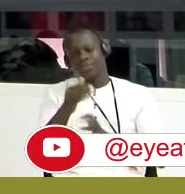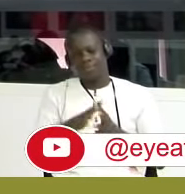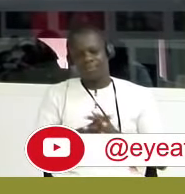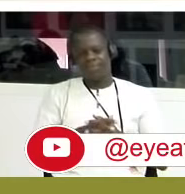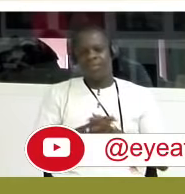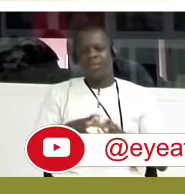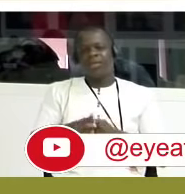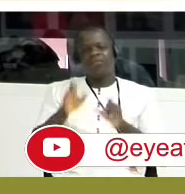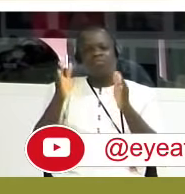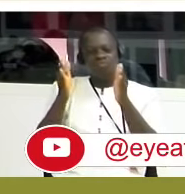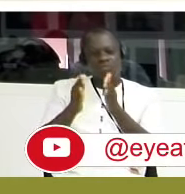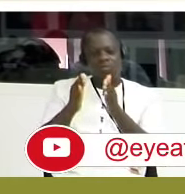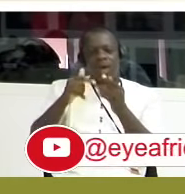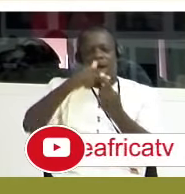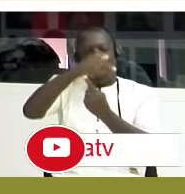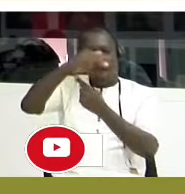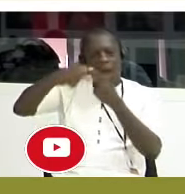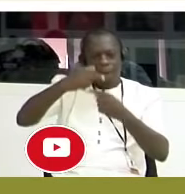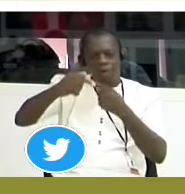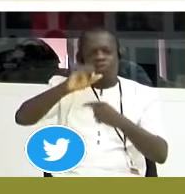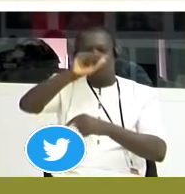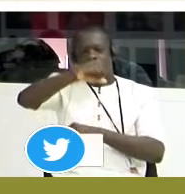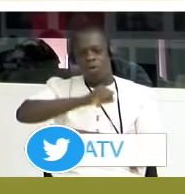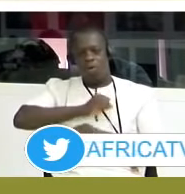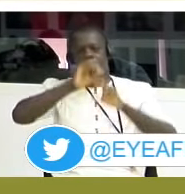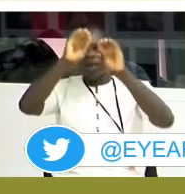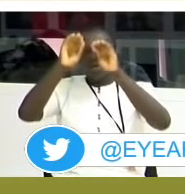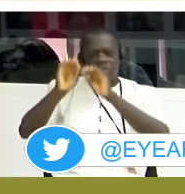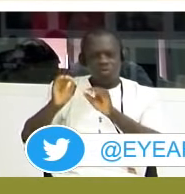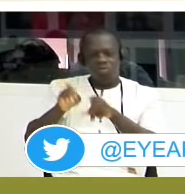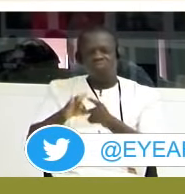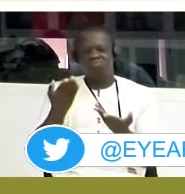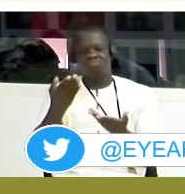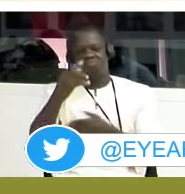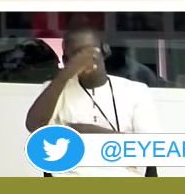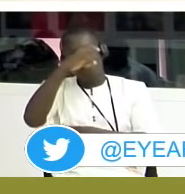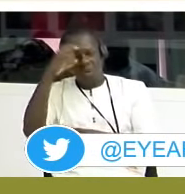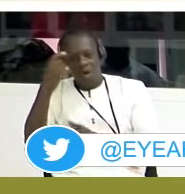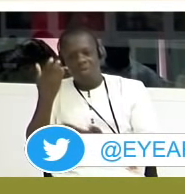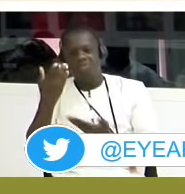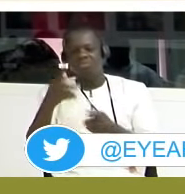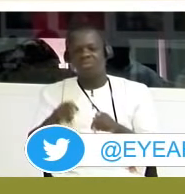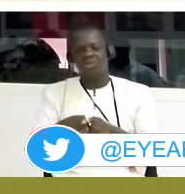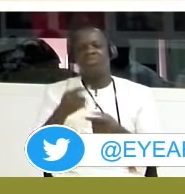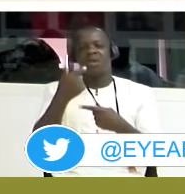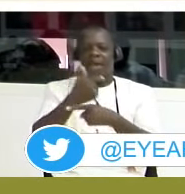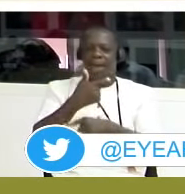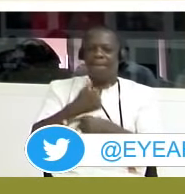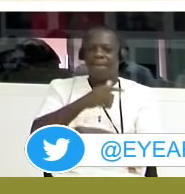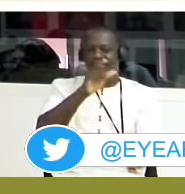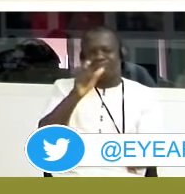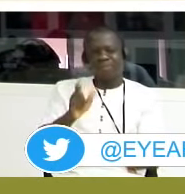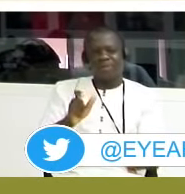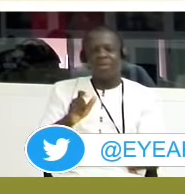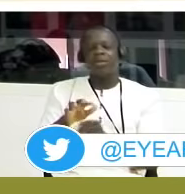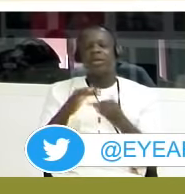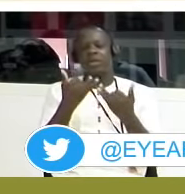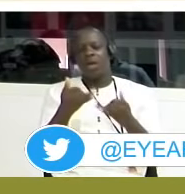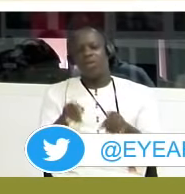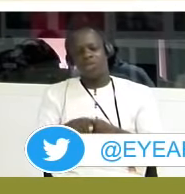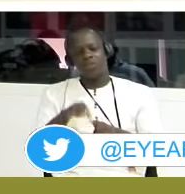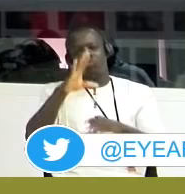a bit about your educational background, and then your career as a civil servant. Then we will address